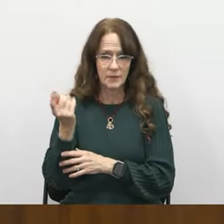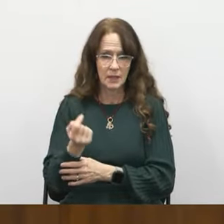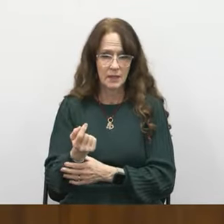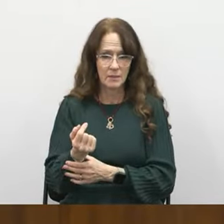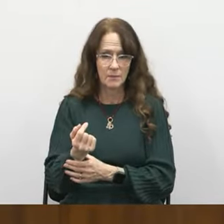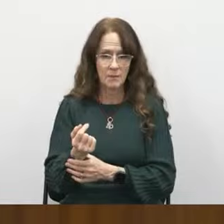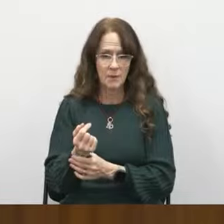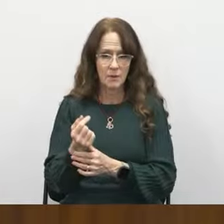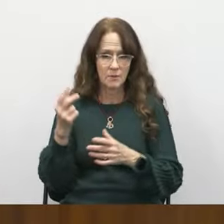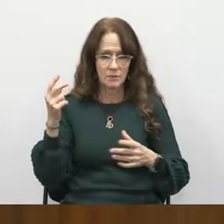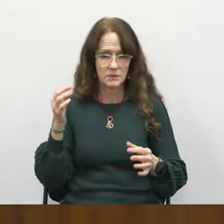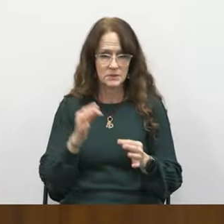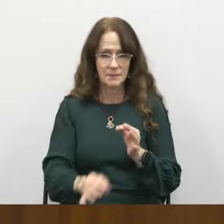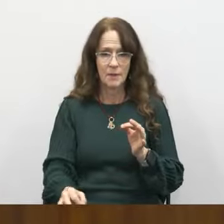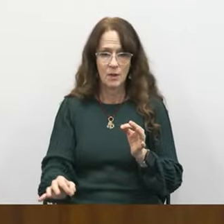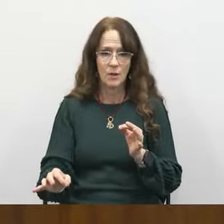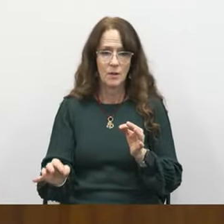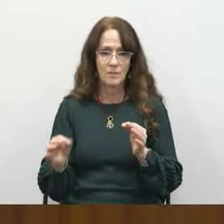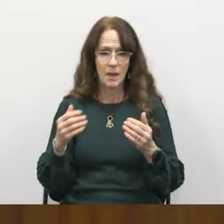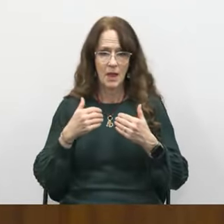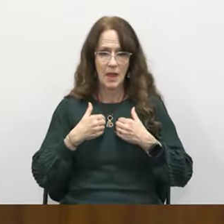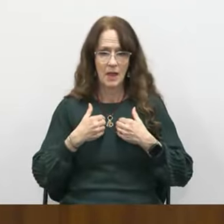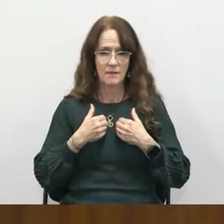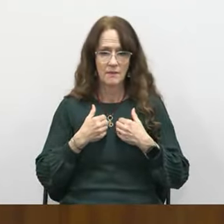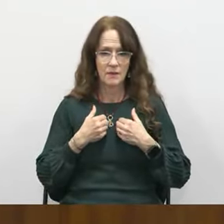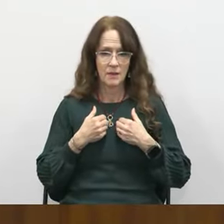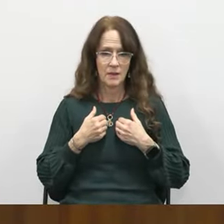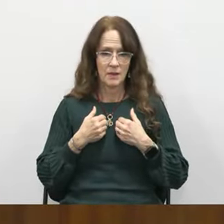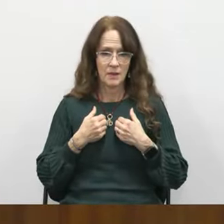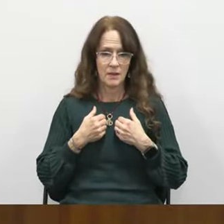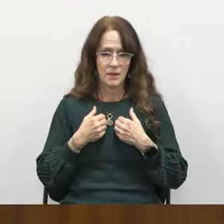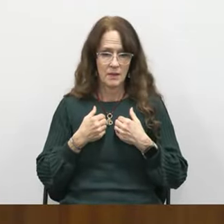more simplified while still having that malleability that